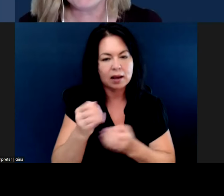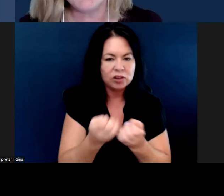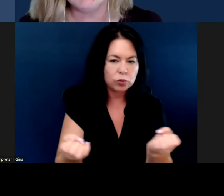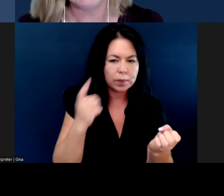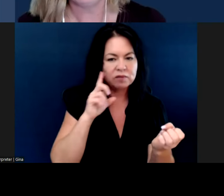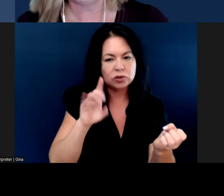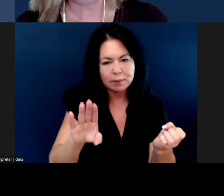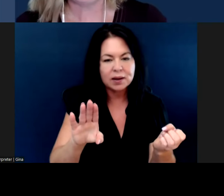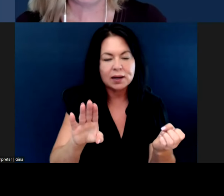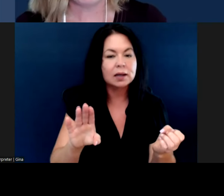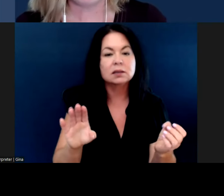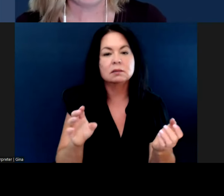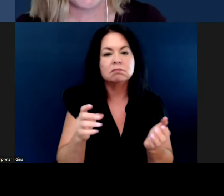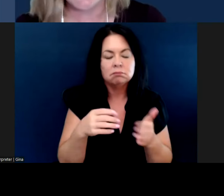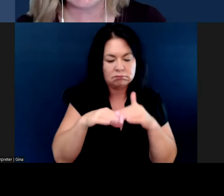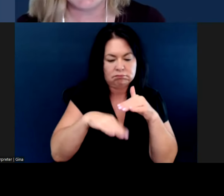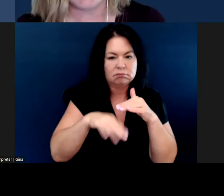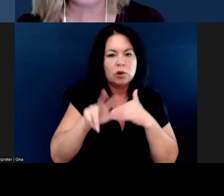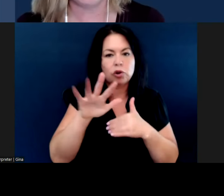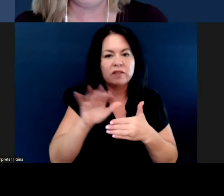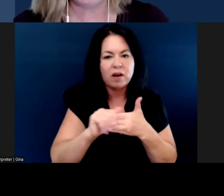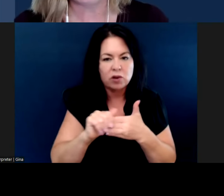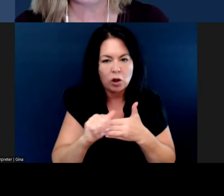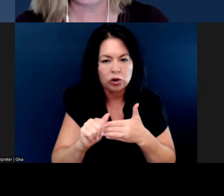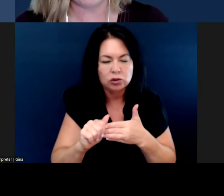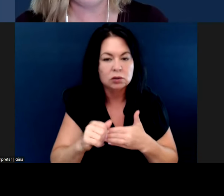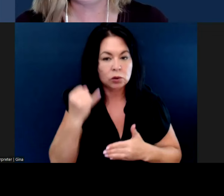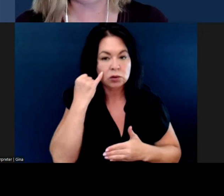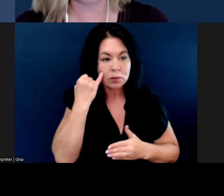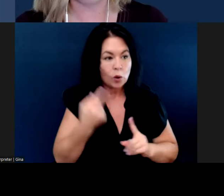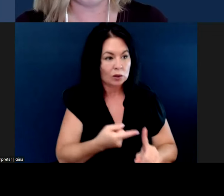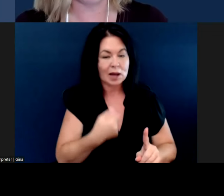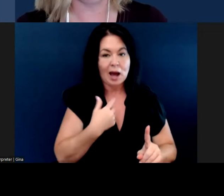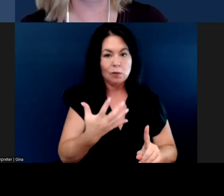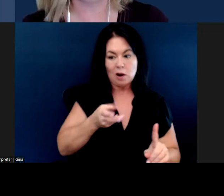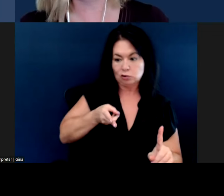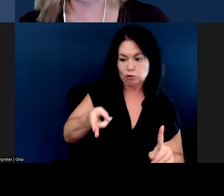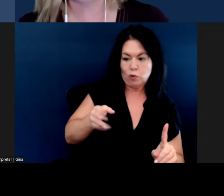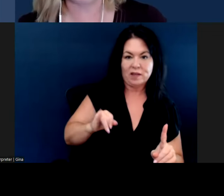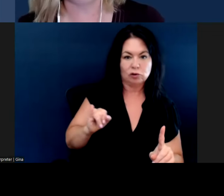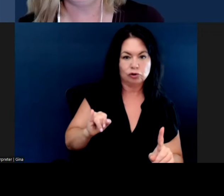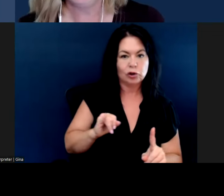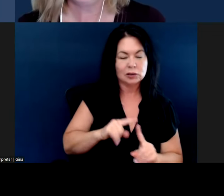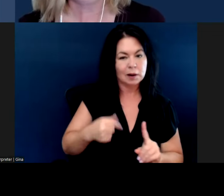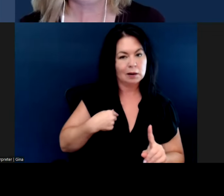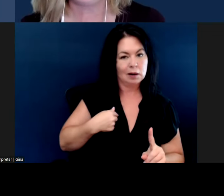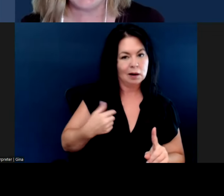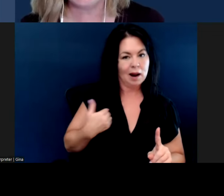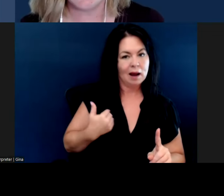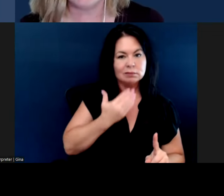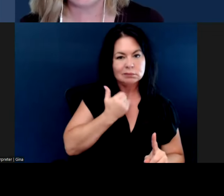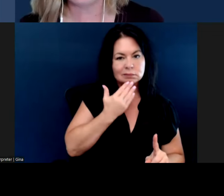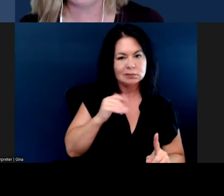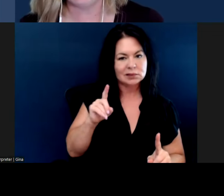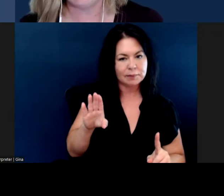1 in 3 Medicare beneficiaries, they have diabetes. So this model, the Senior Savings Model, was designed